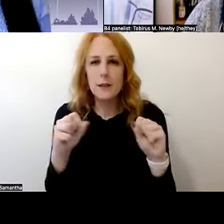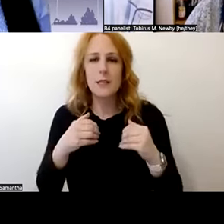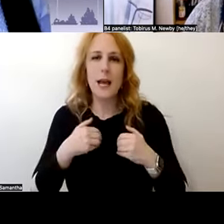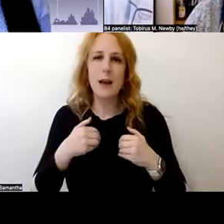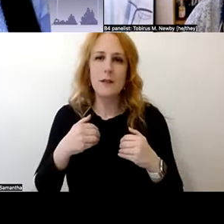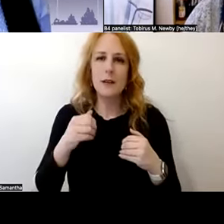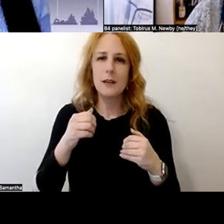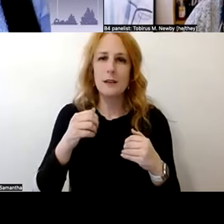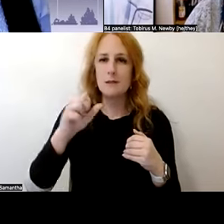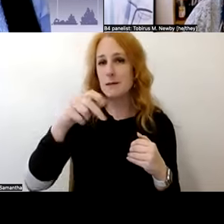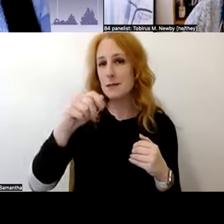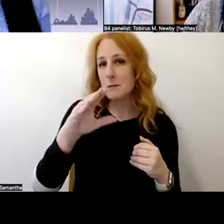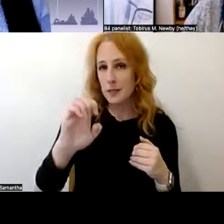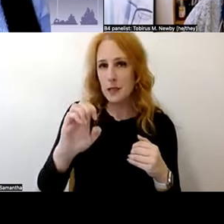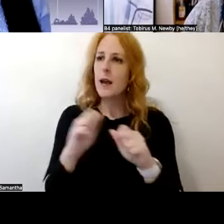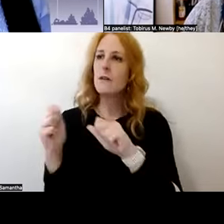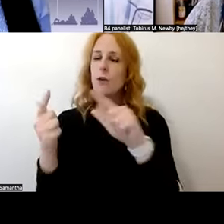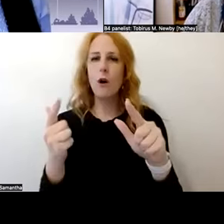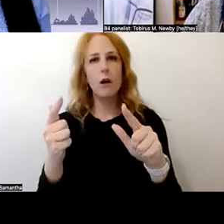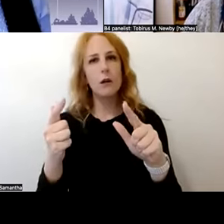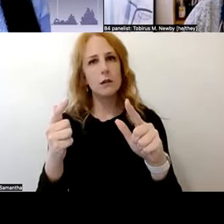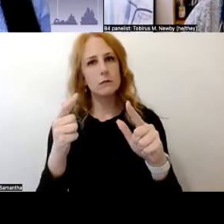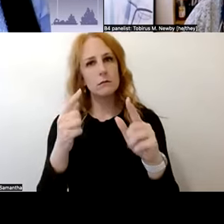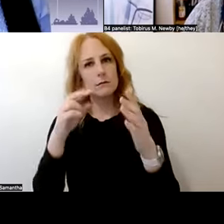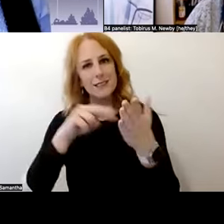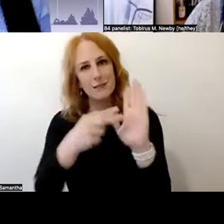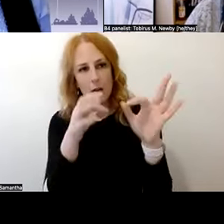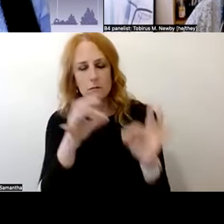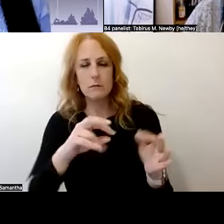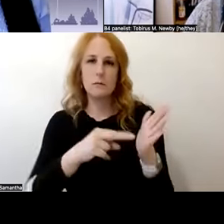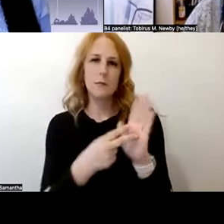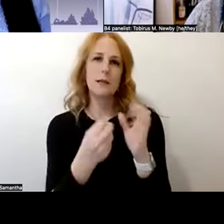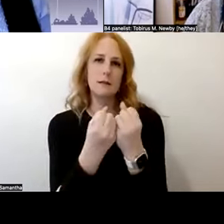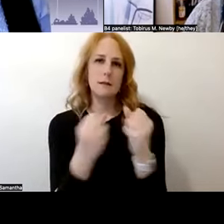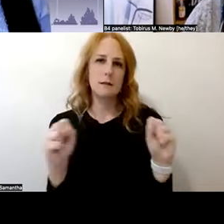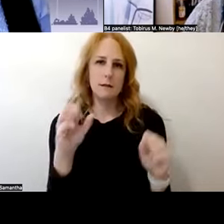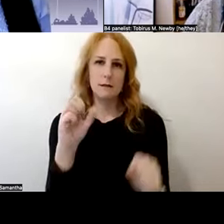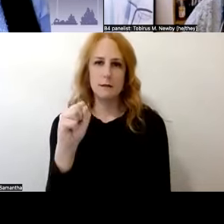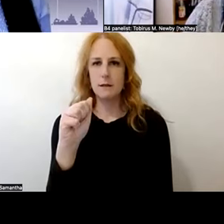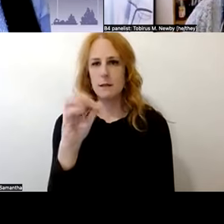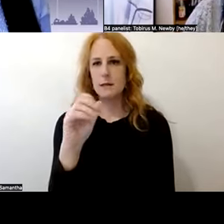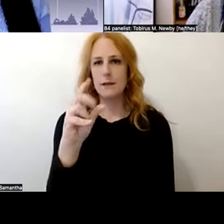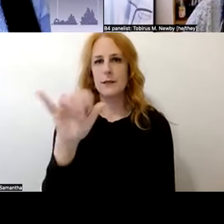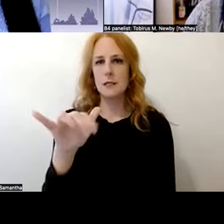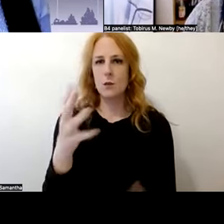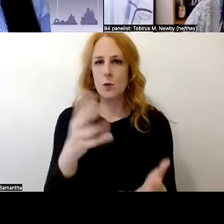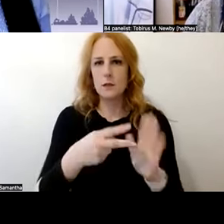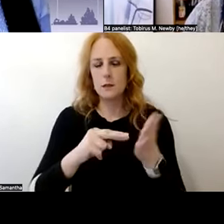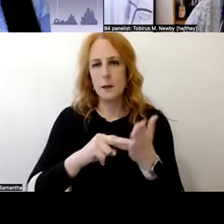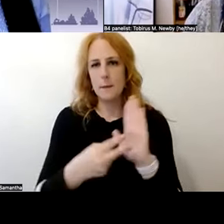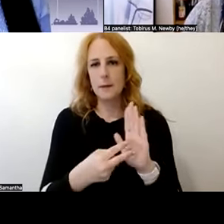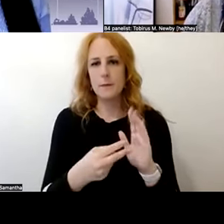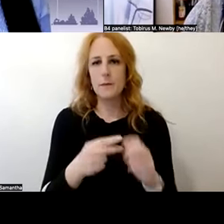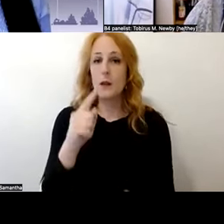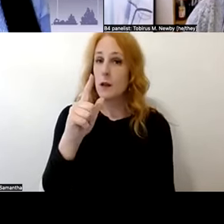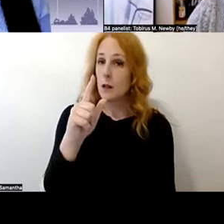define what safety means for all of us is really important, which is why this conversation is very timely. Lucy, I invite you